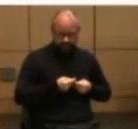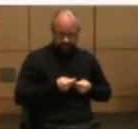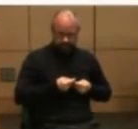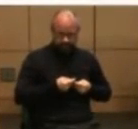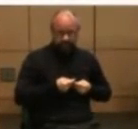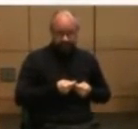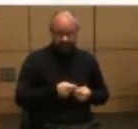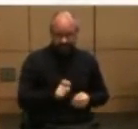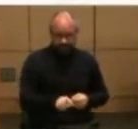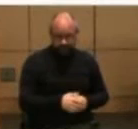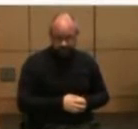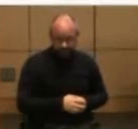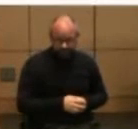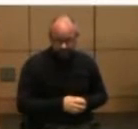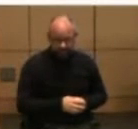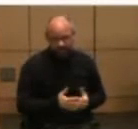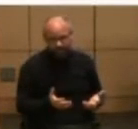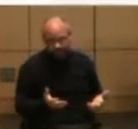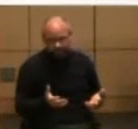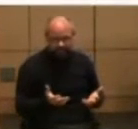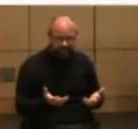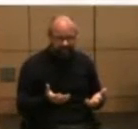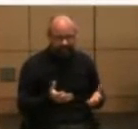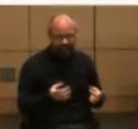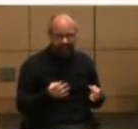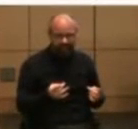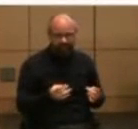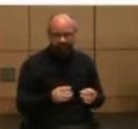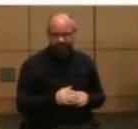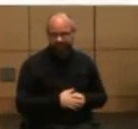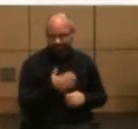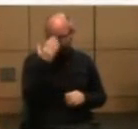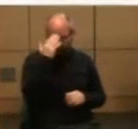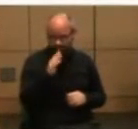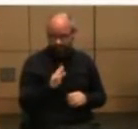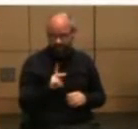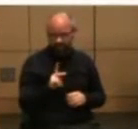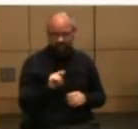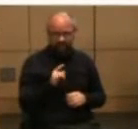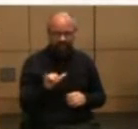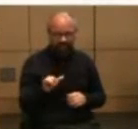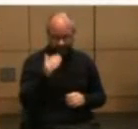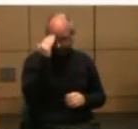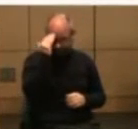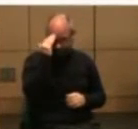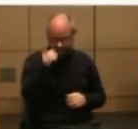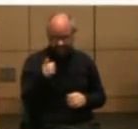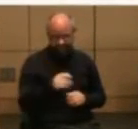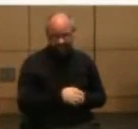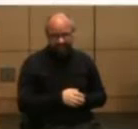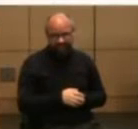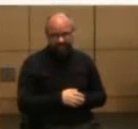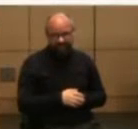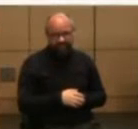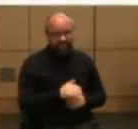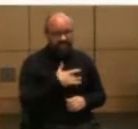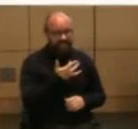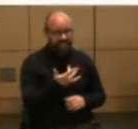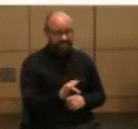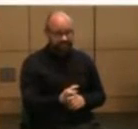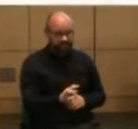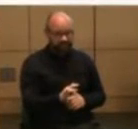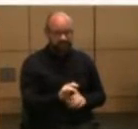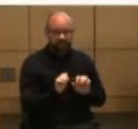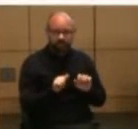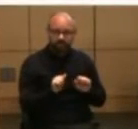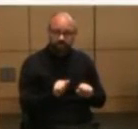And the difficulty is that I know Kathy knows about this, is that the sensitivity, the ability to pick up